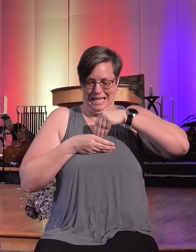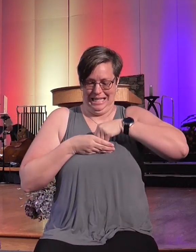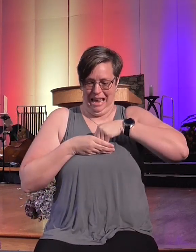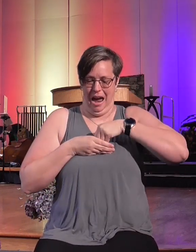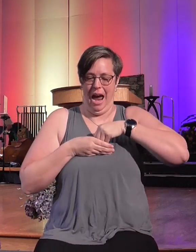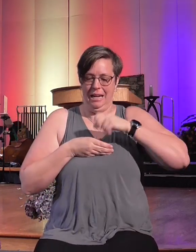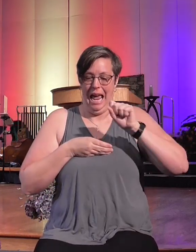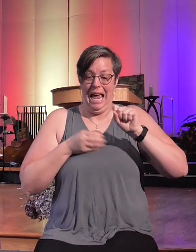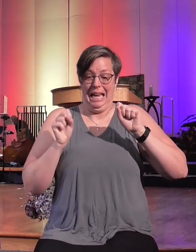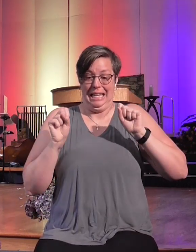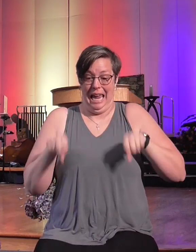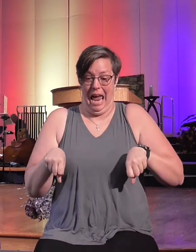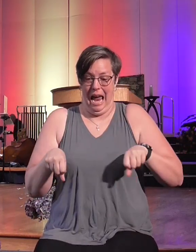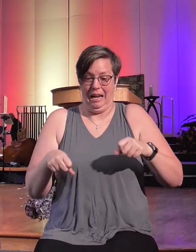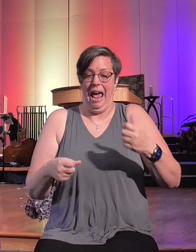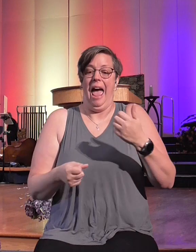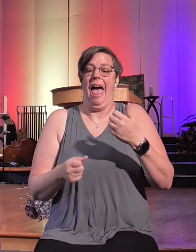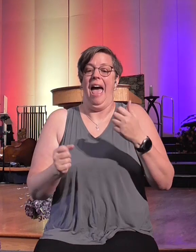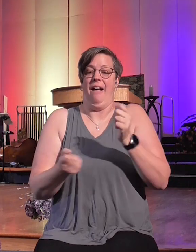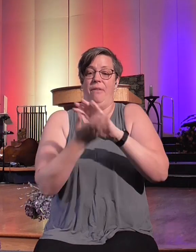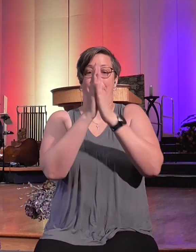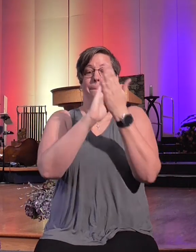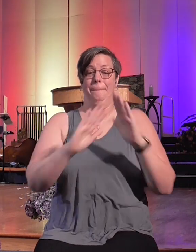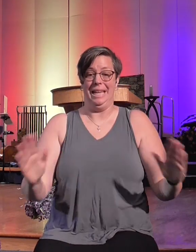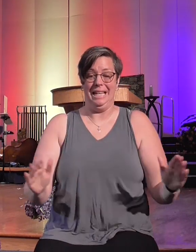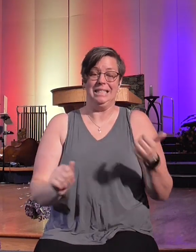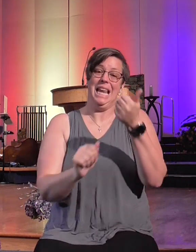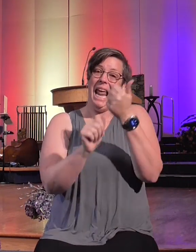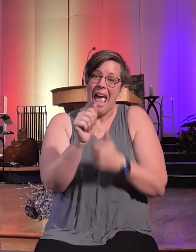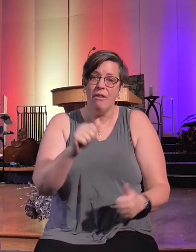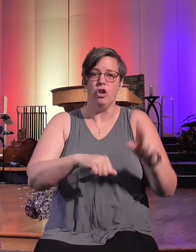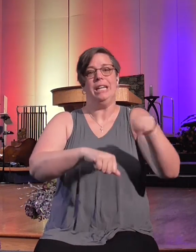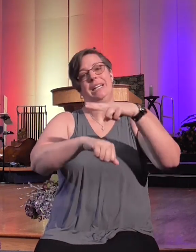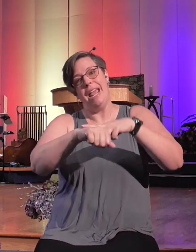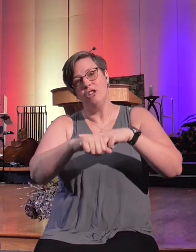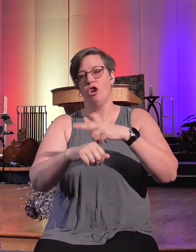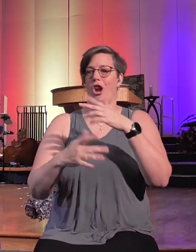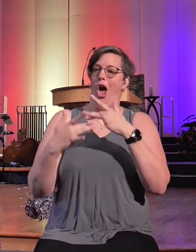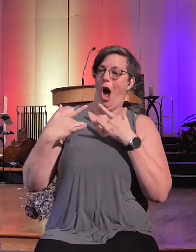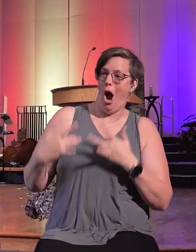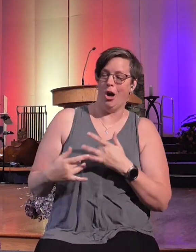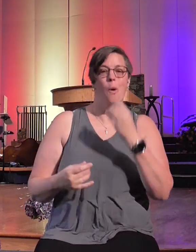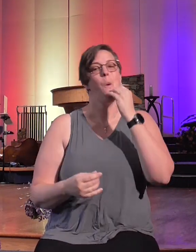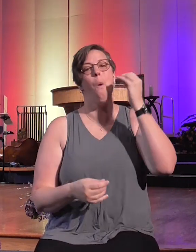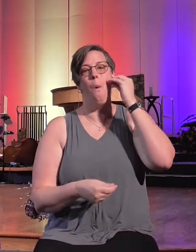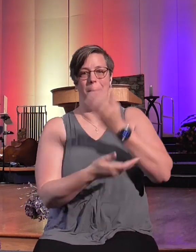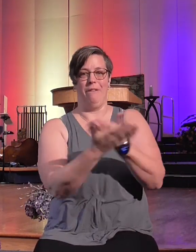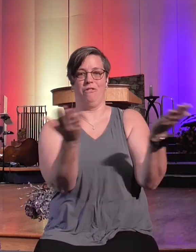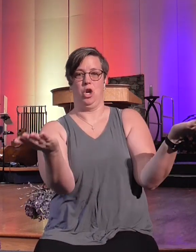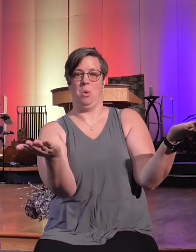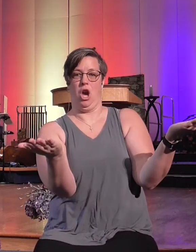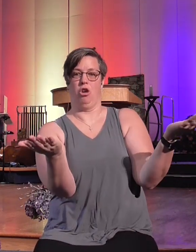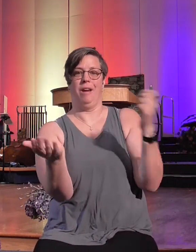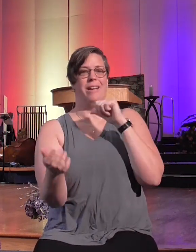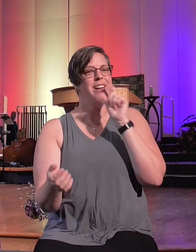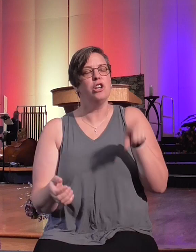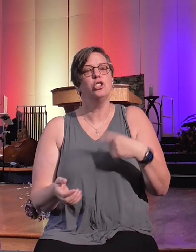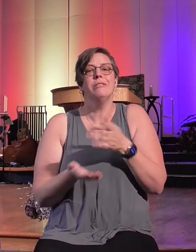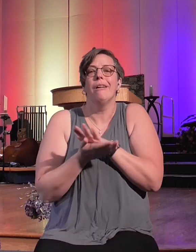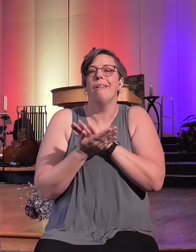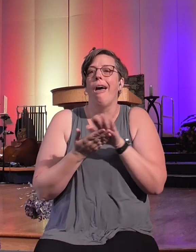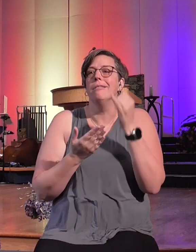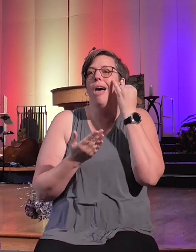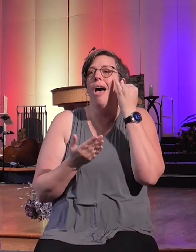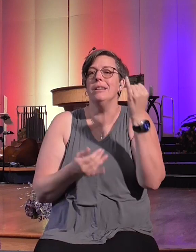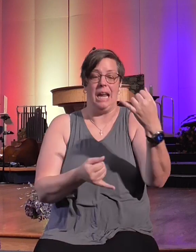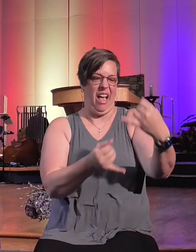to unfold in every nation and every heart and every home, everywhere. And so it's not just a nice idea. Every week at the